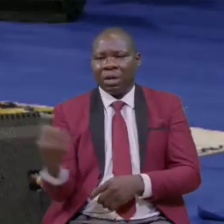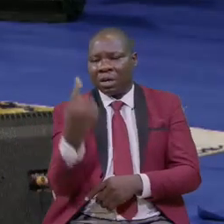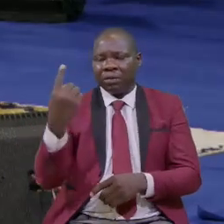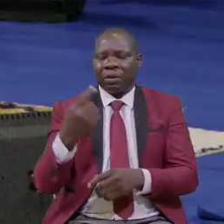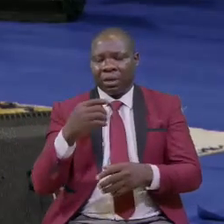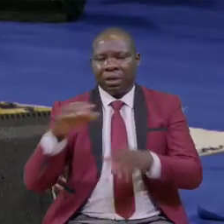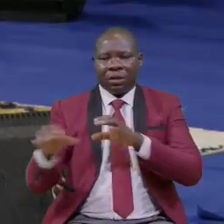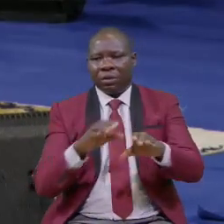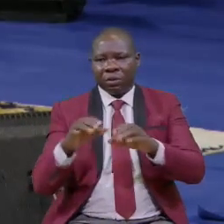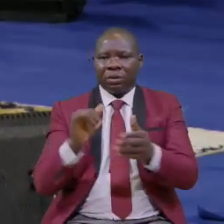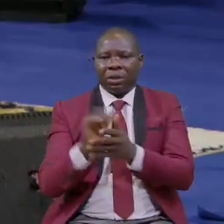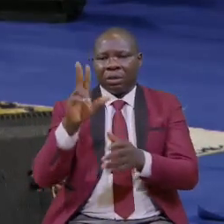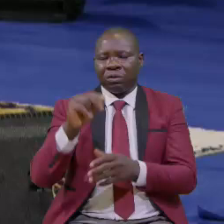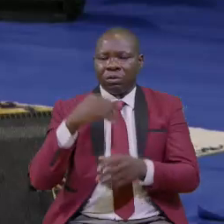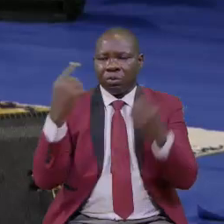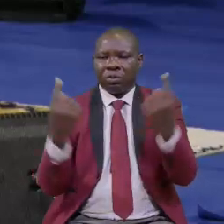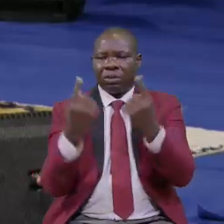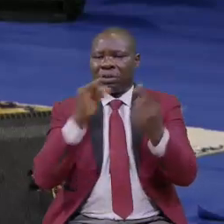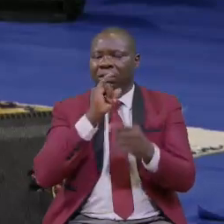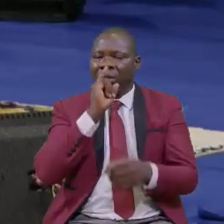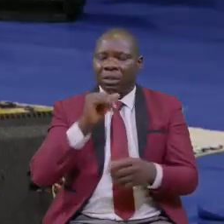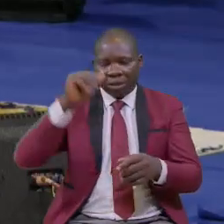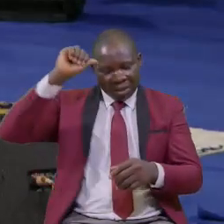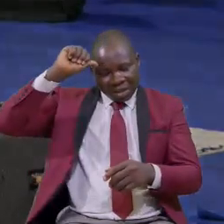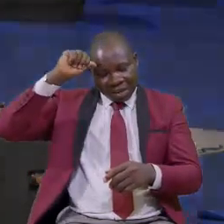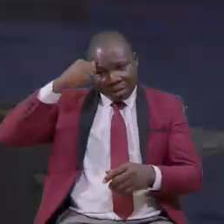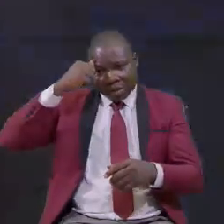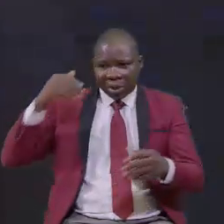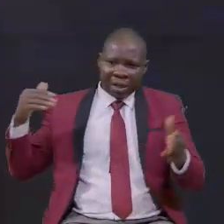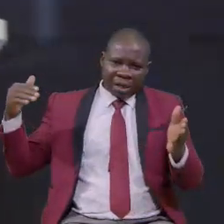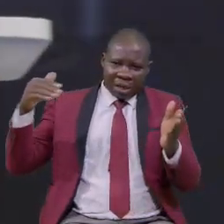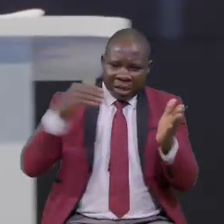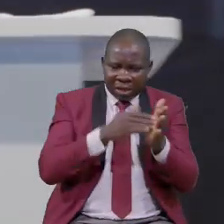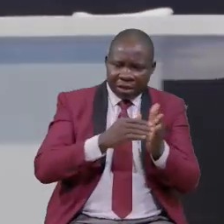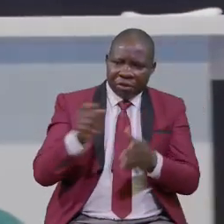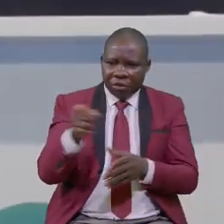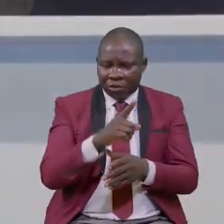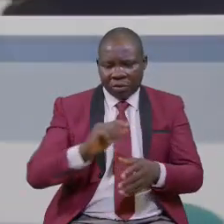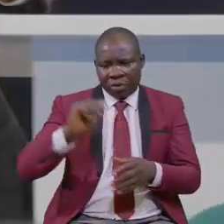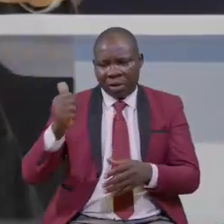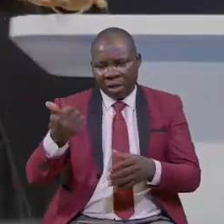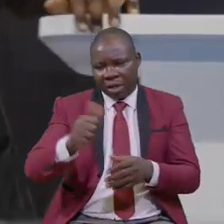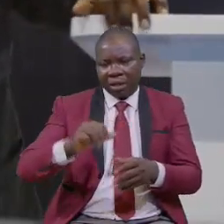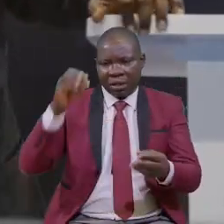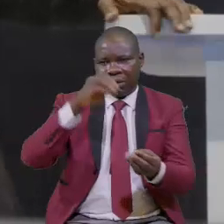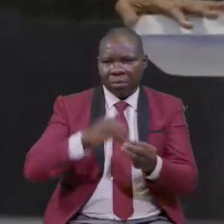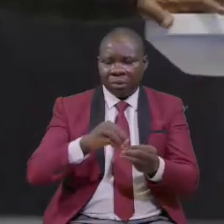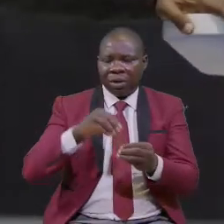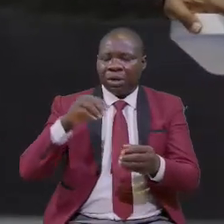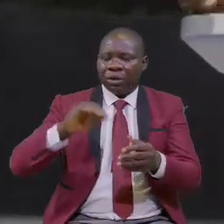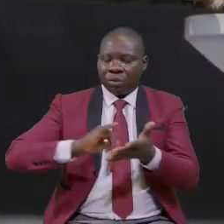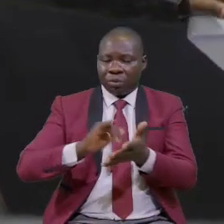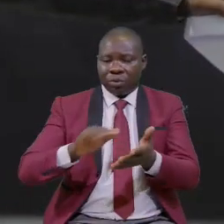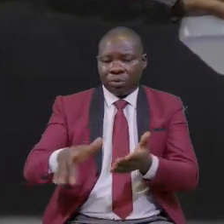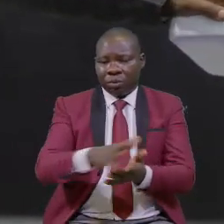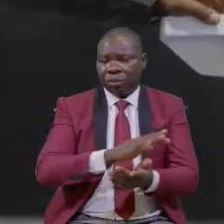no sin is remembered against you anymore, no sin on your records